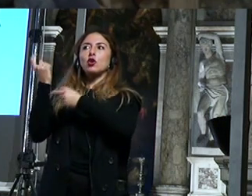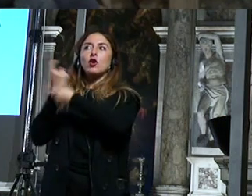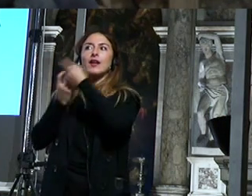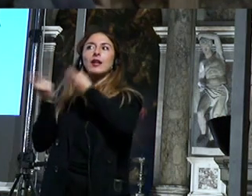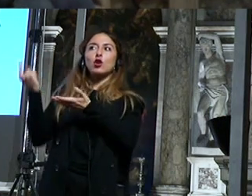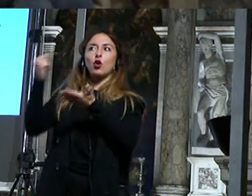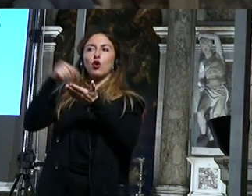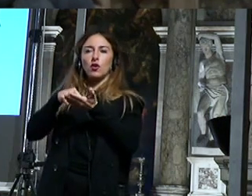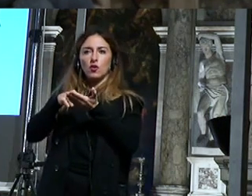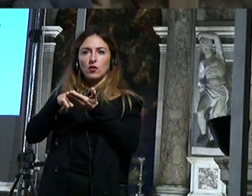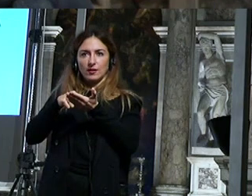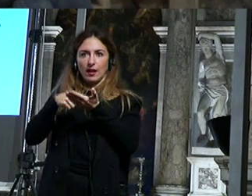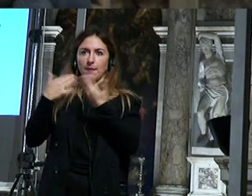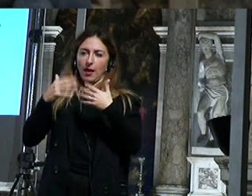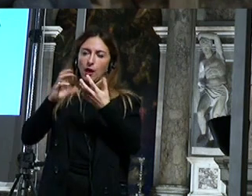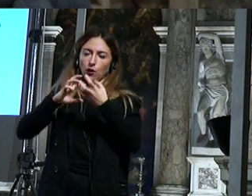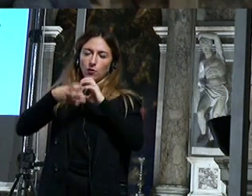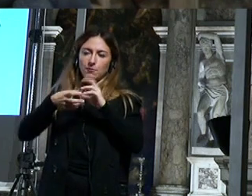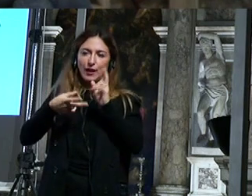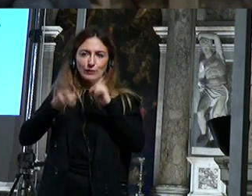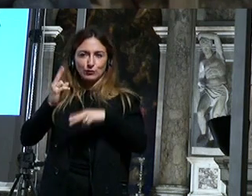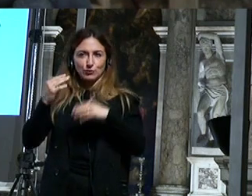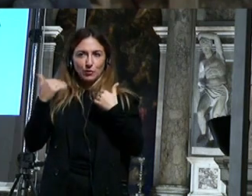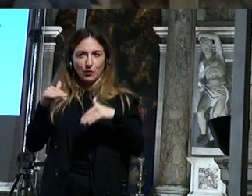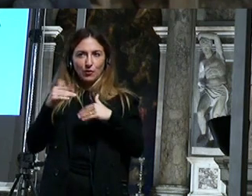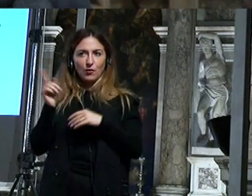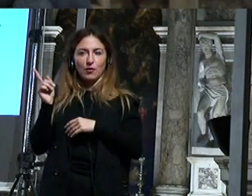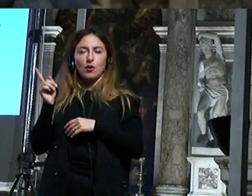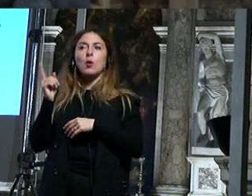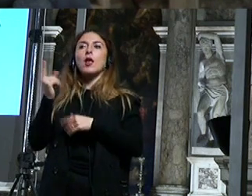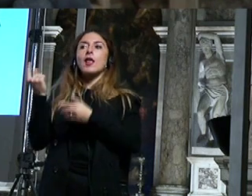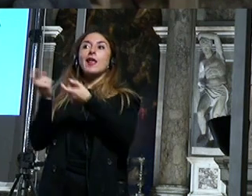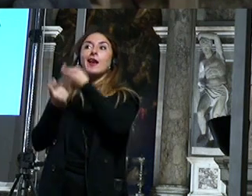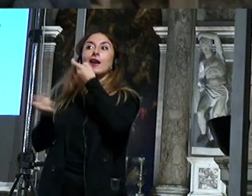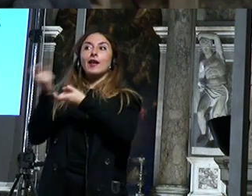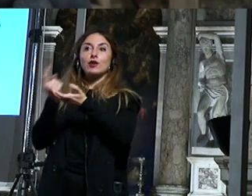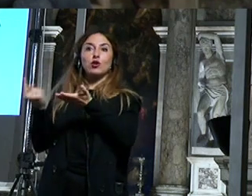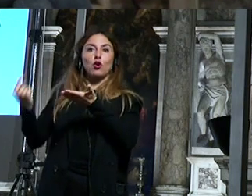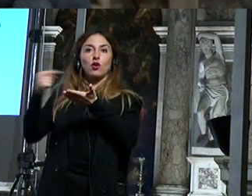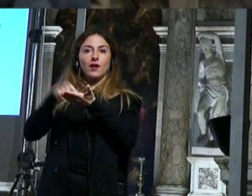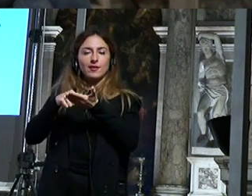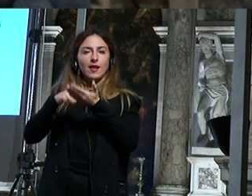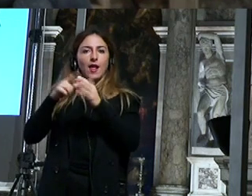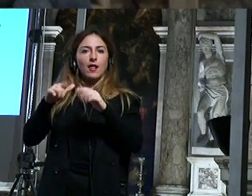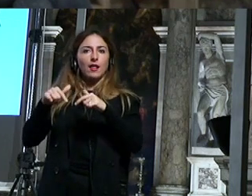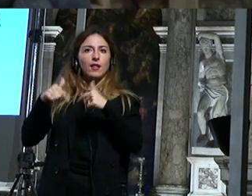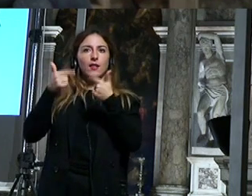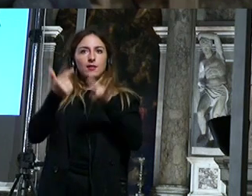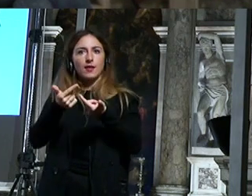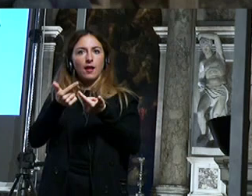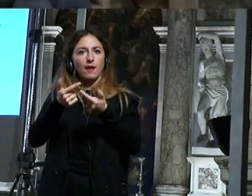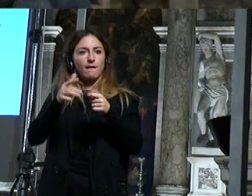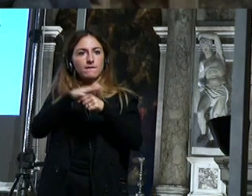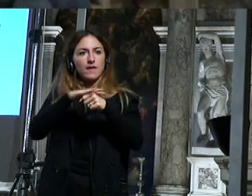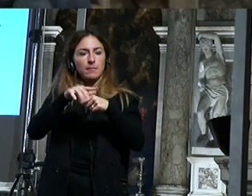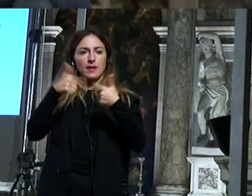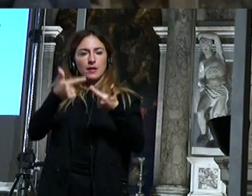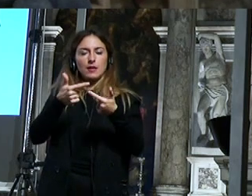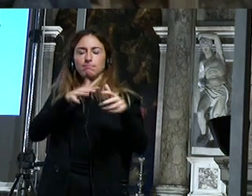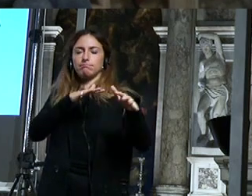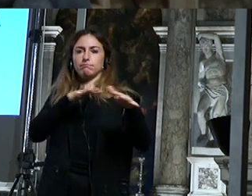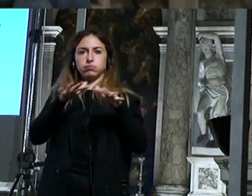disrupts this return, a family, but in unexpected ways. So could